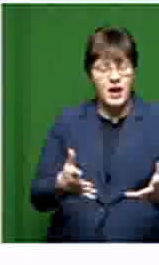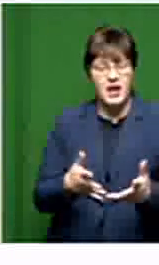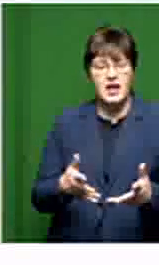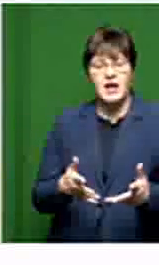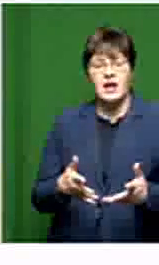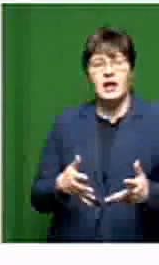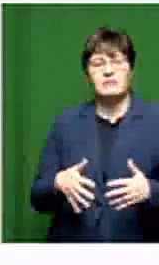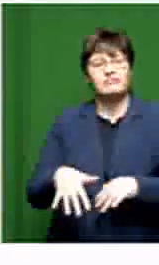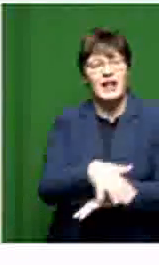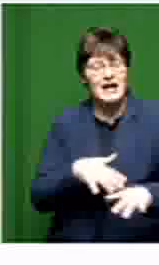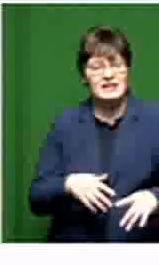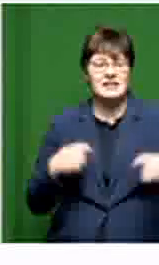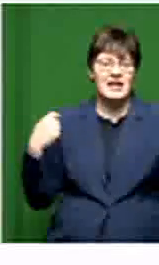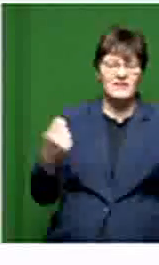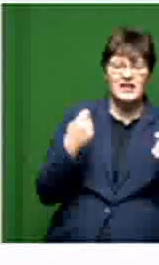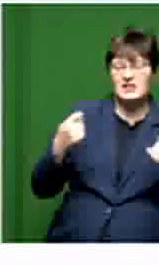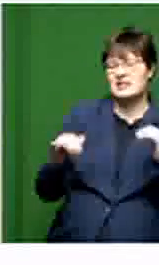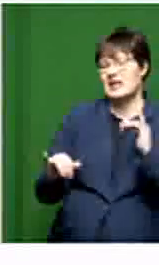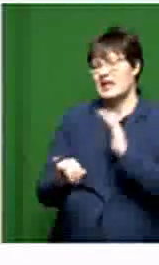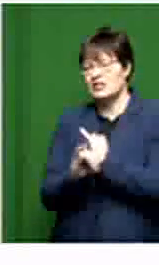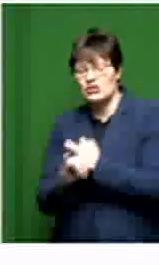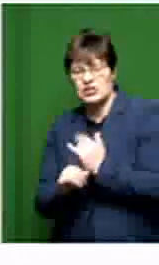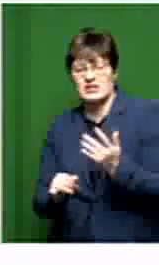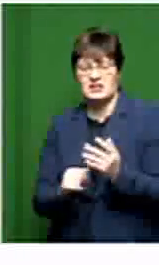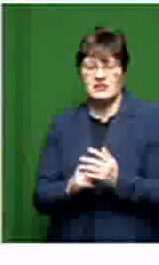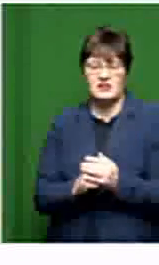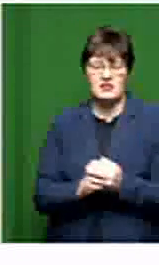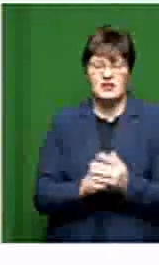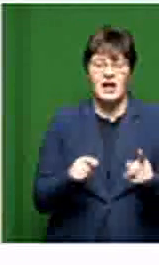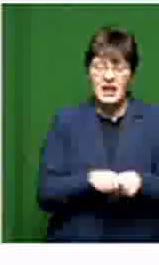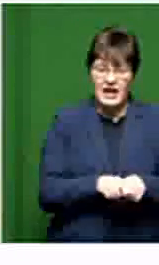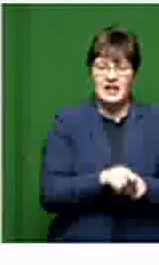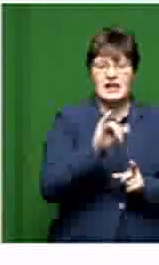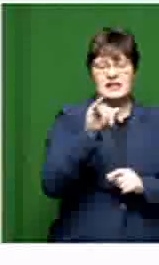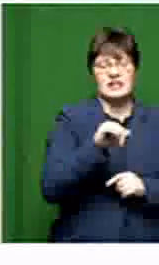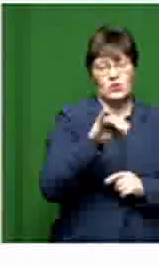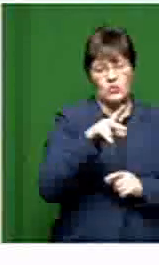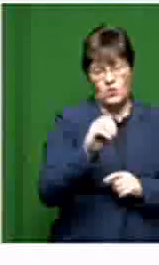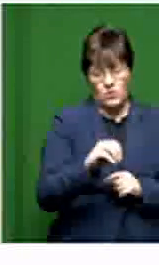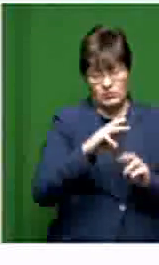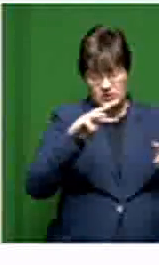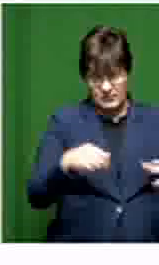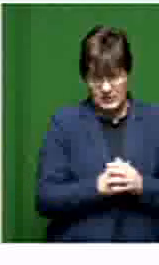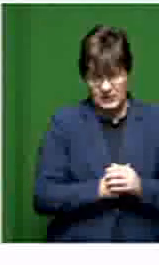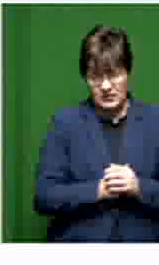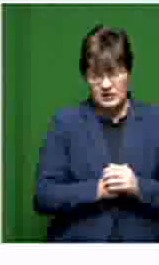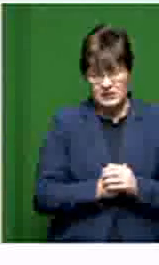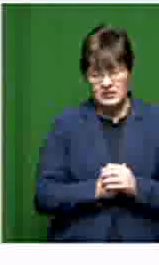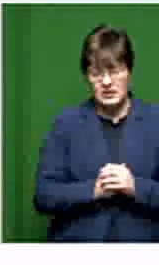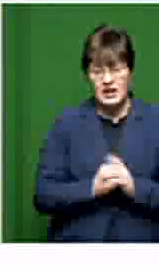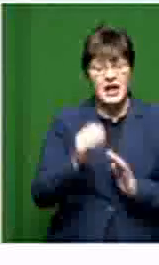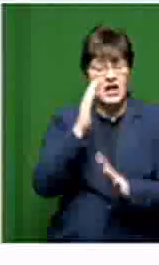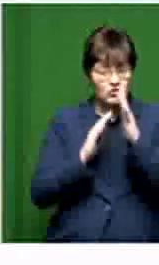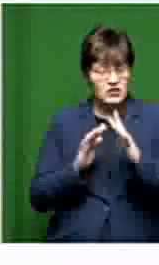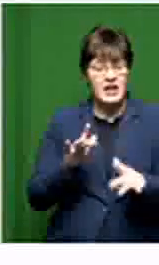places, events, institutions like the Iziko Museums, and that heritage is